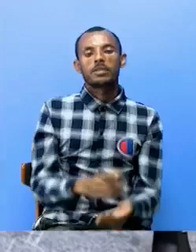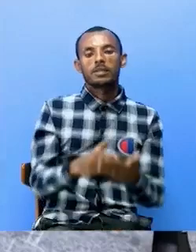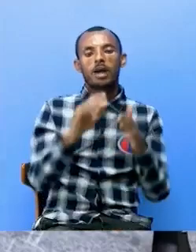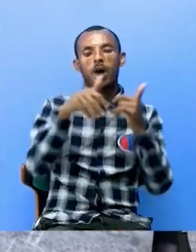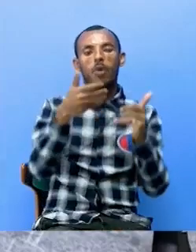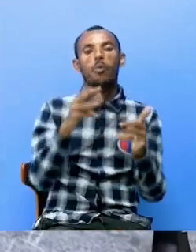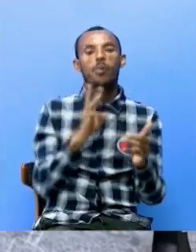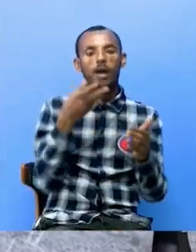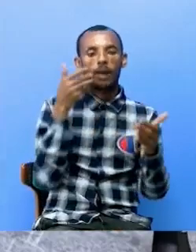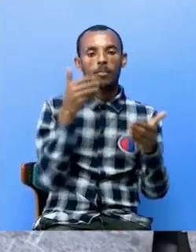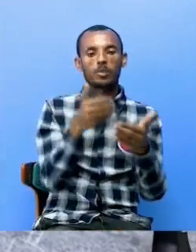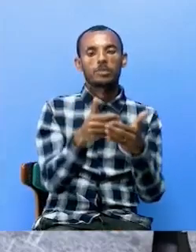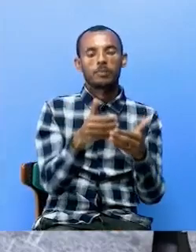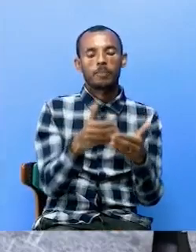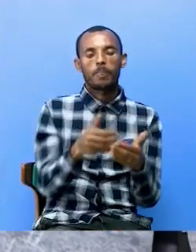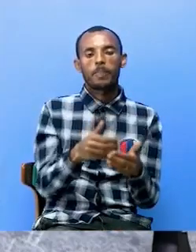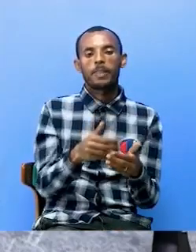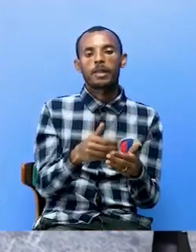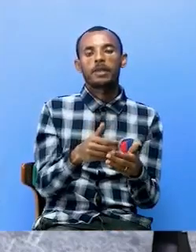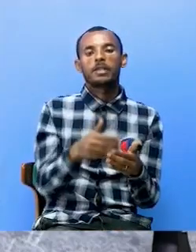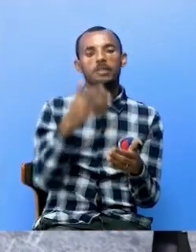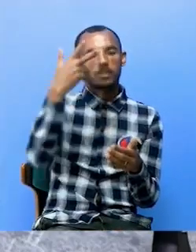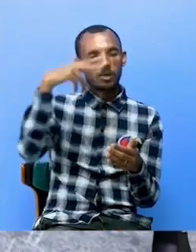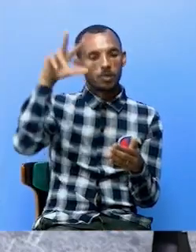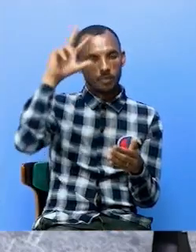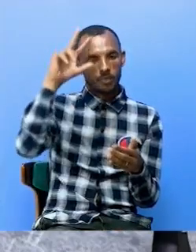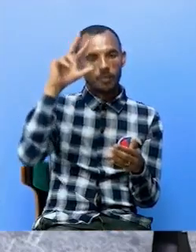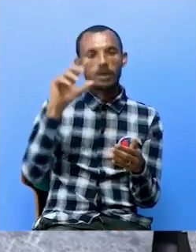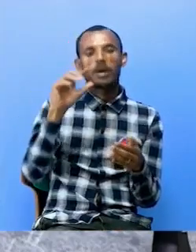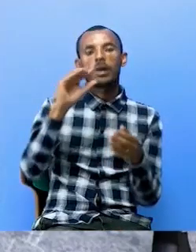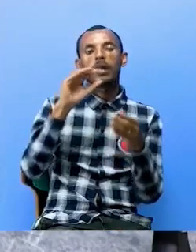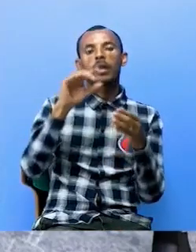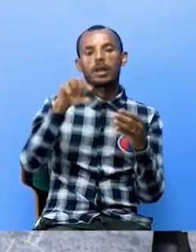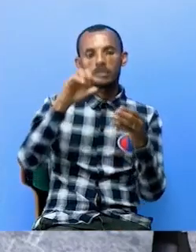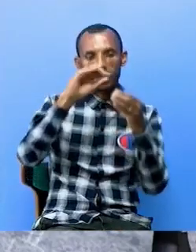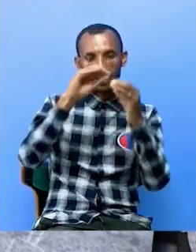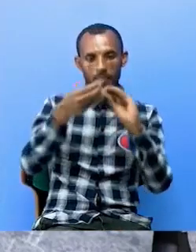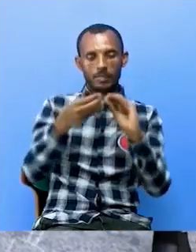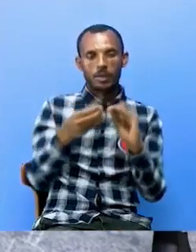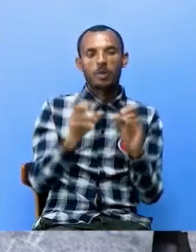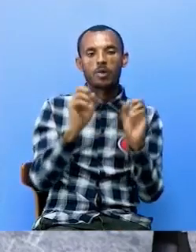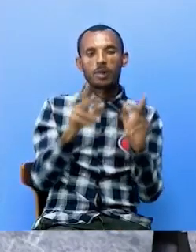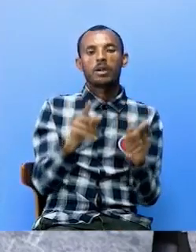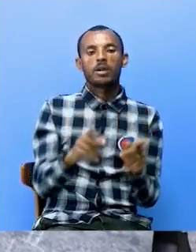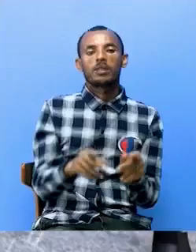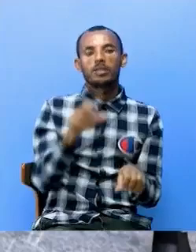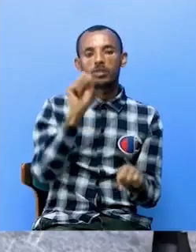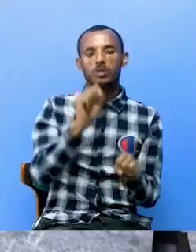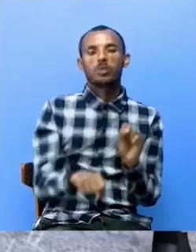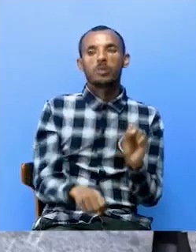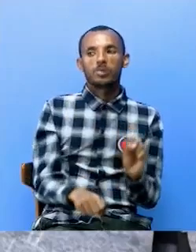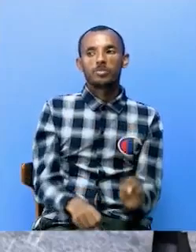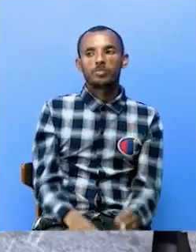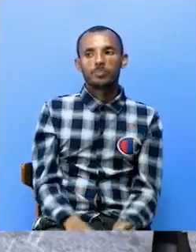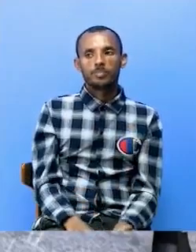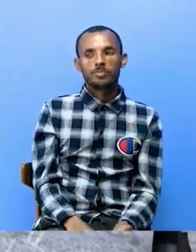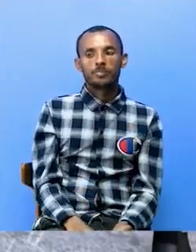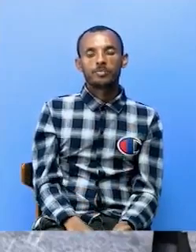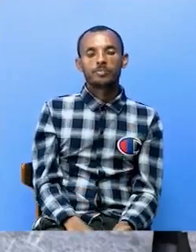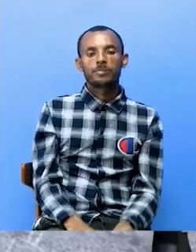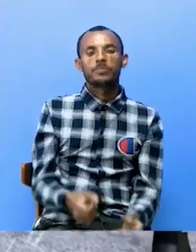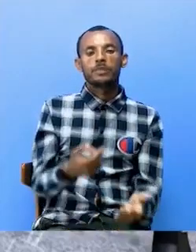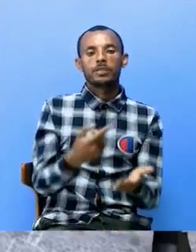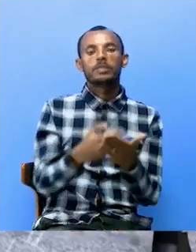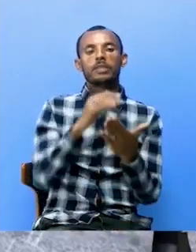we approximate the cube of a certain rational number. Okay, so in